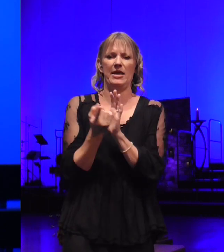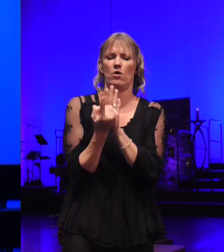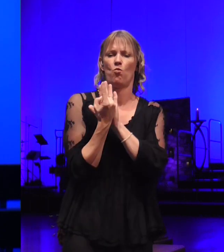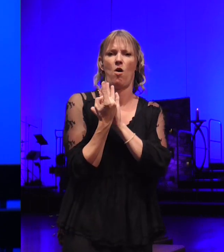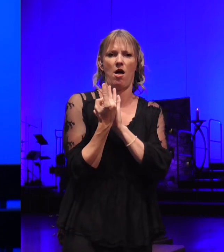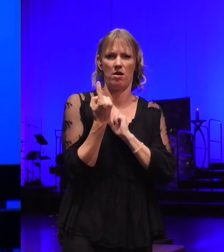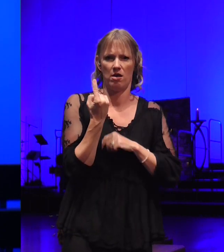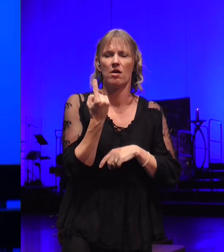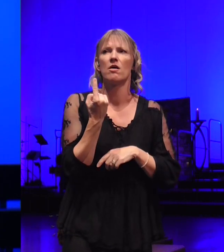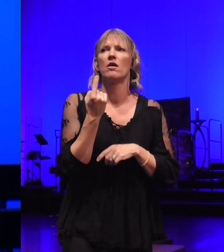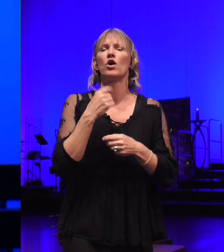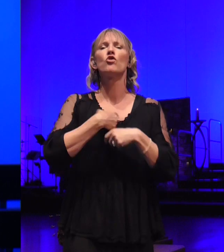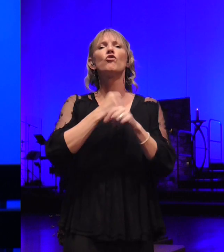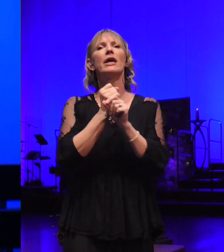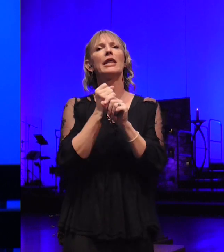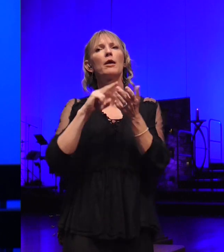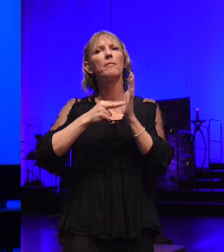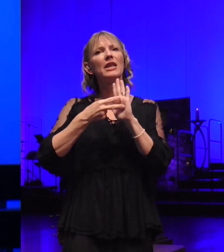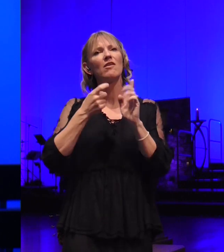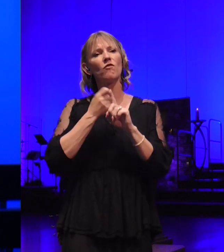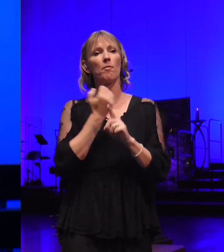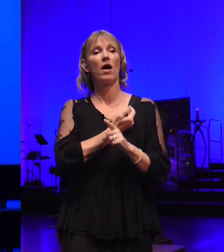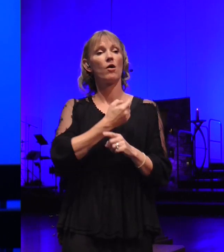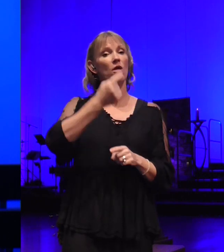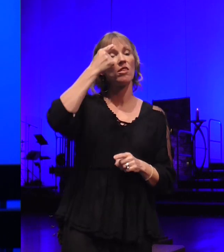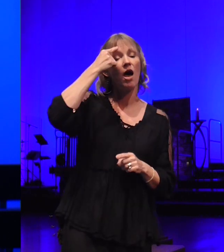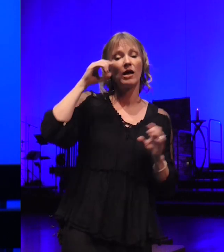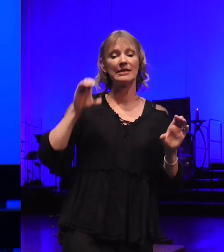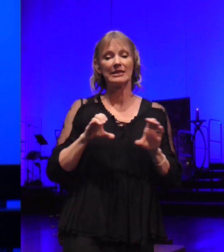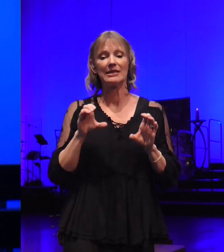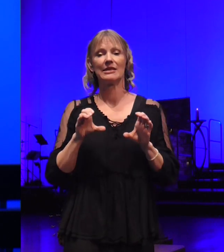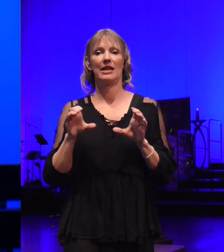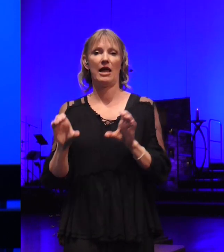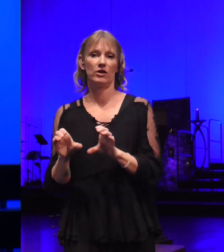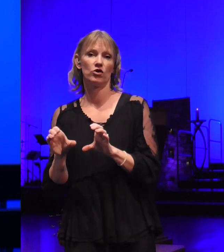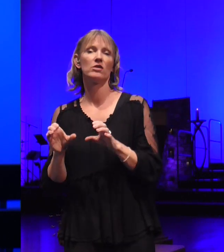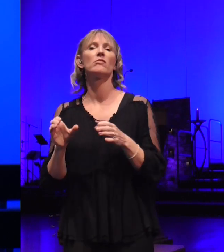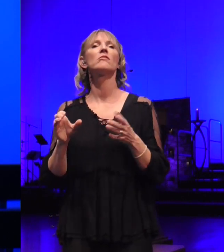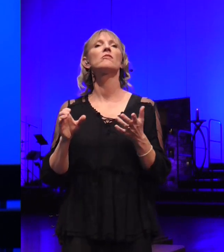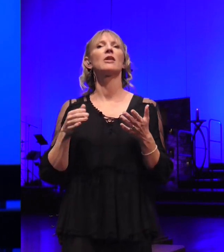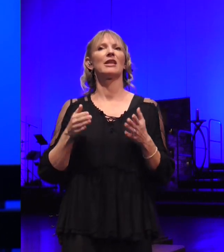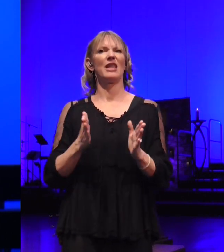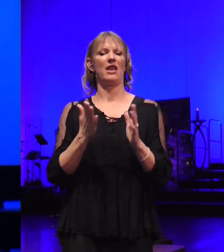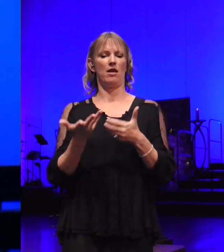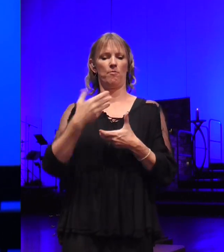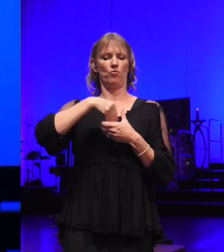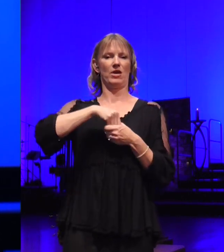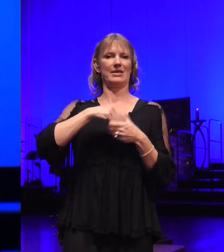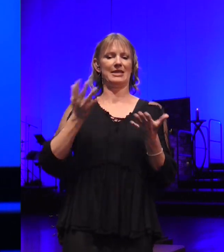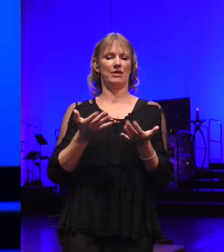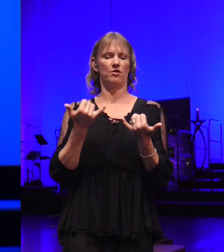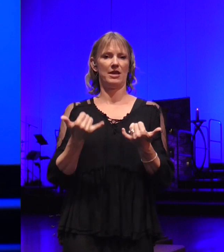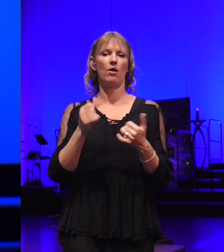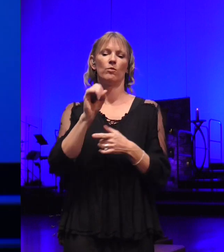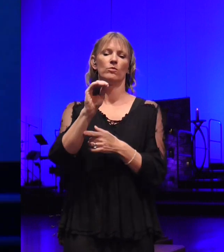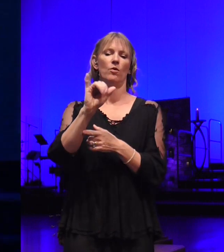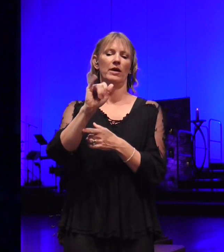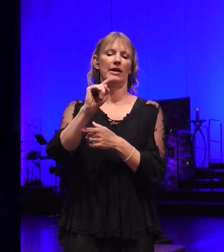of creating meaning through our thoughts, deeds, and actions. May we embrace them here and now, and so it